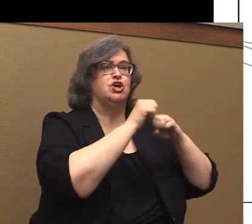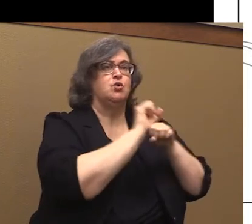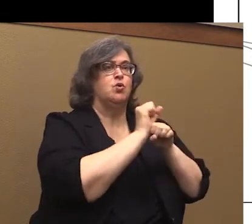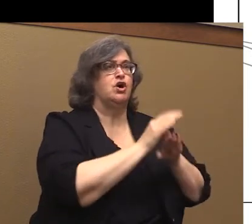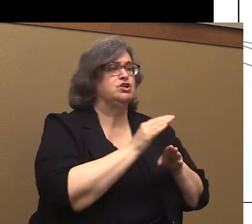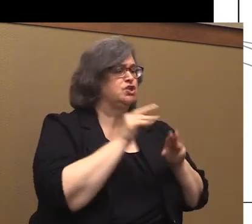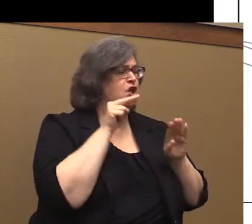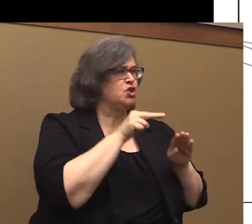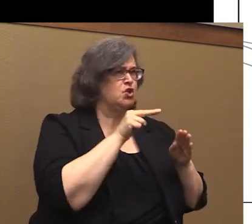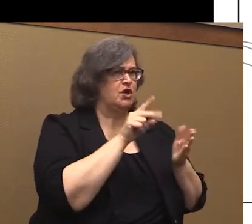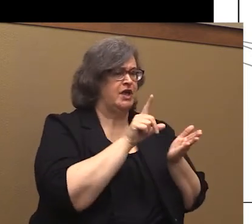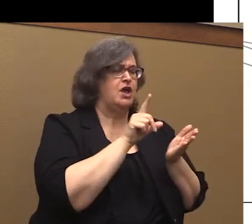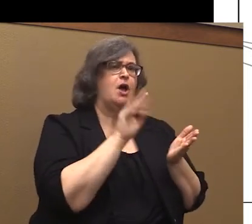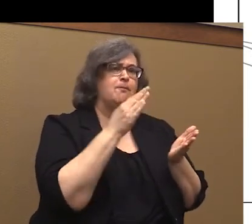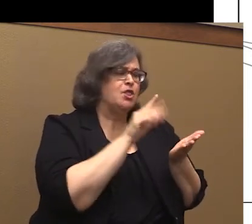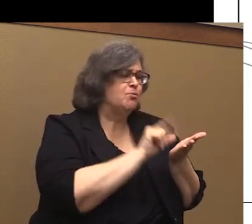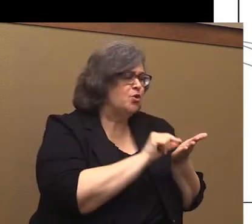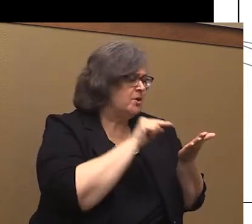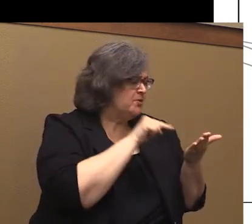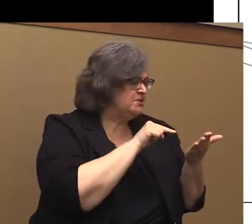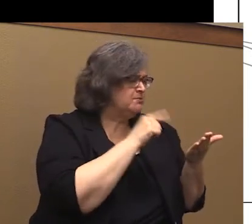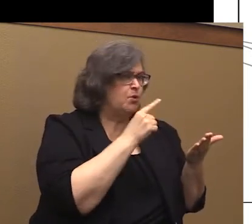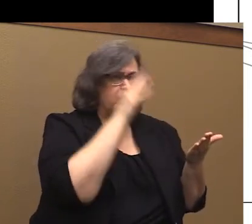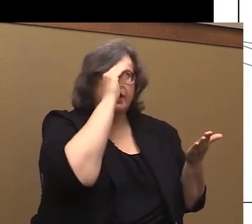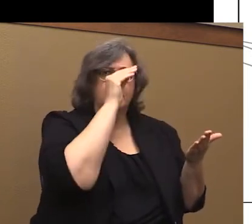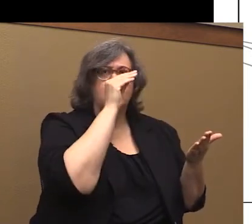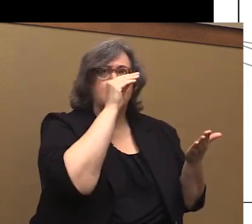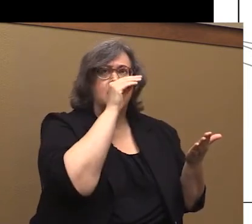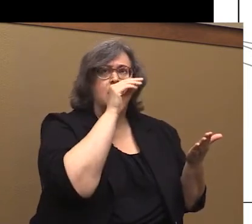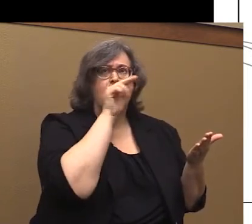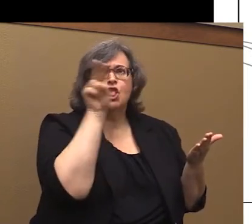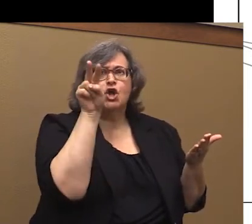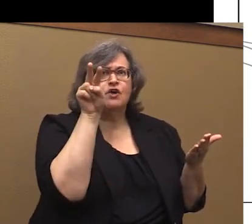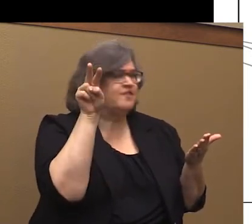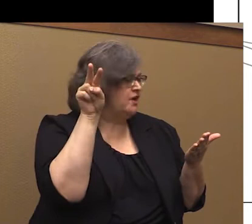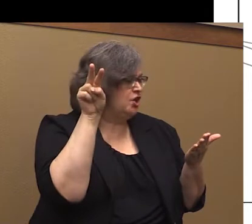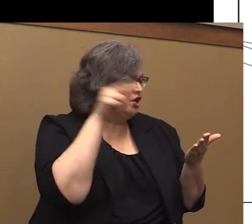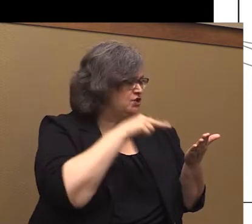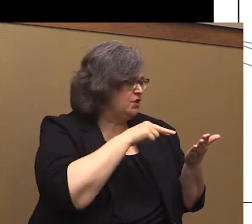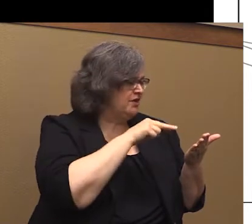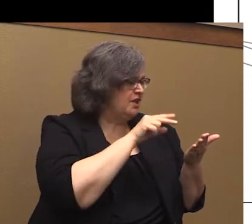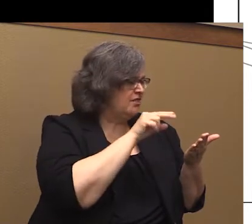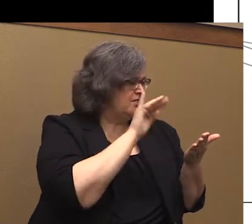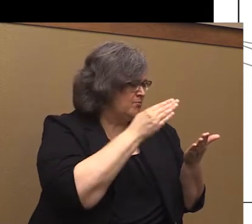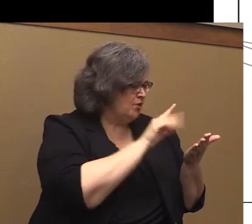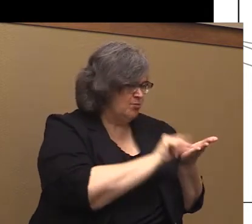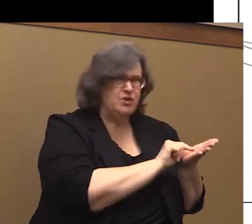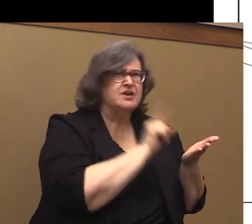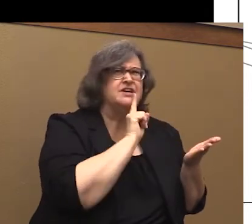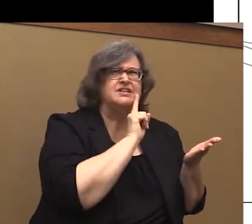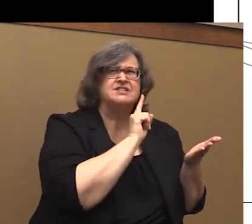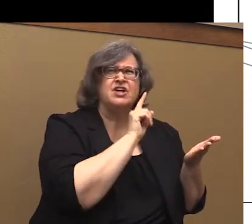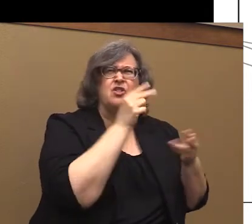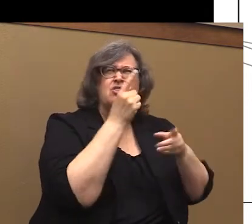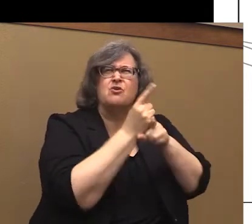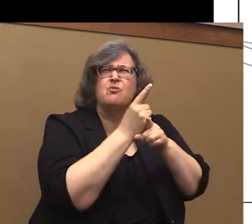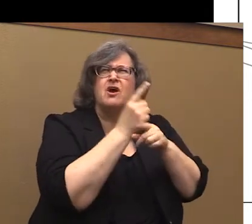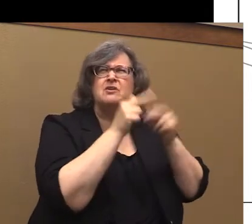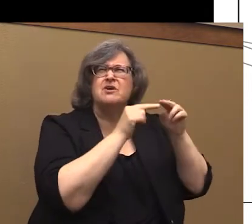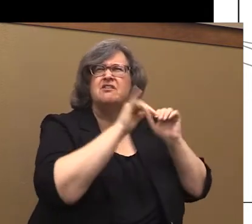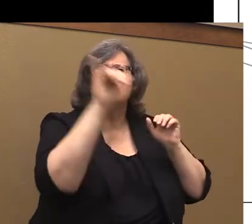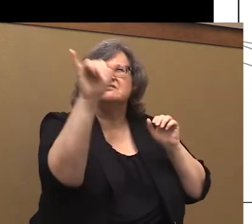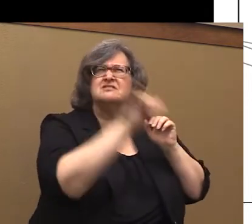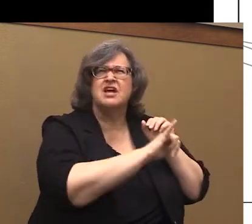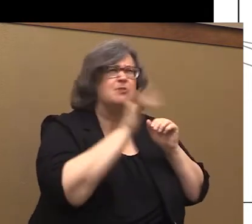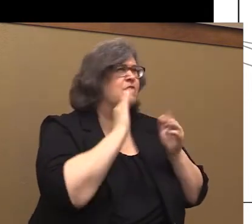They're looking at the blueprints, but the one guy is suddenly looking over there like, is this the right building,